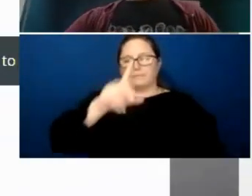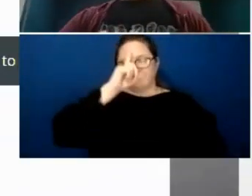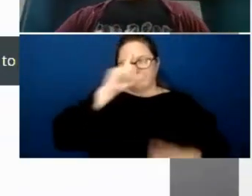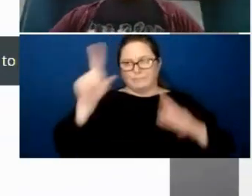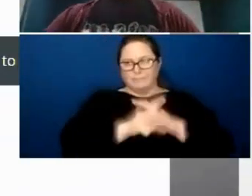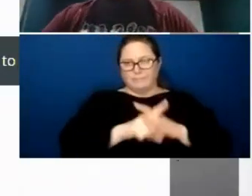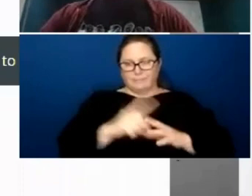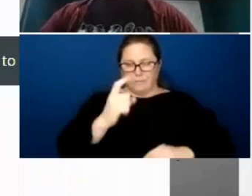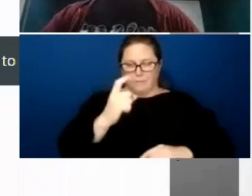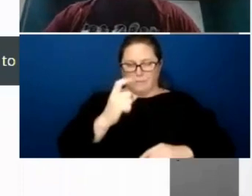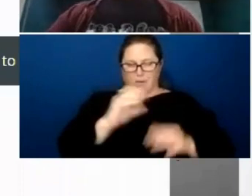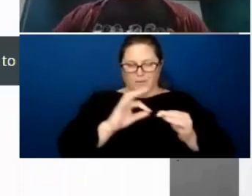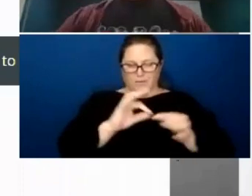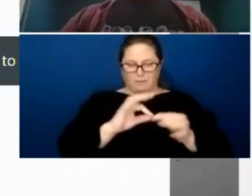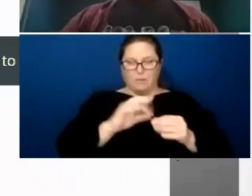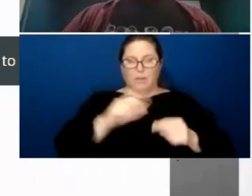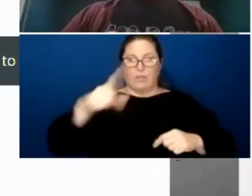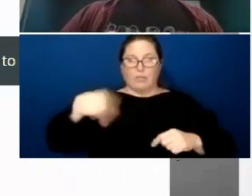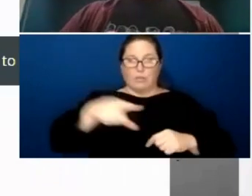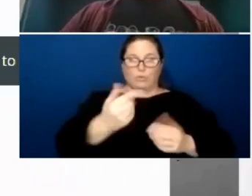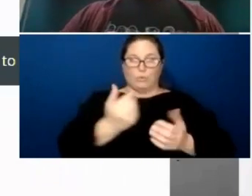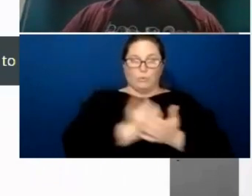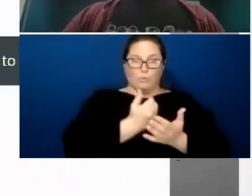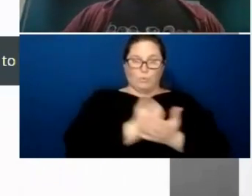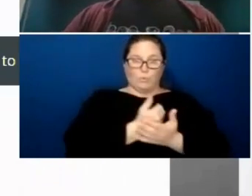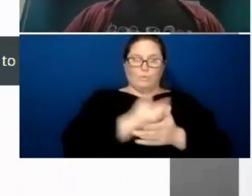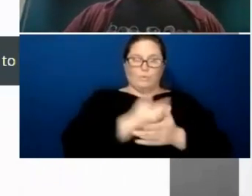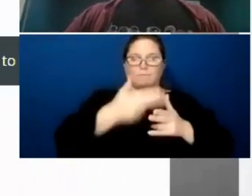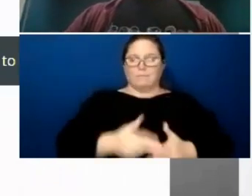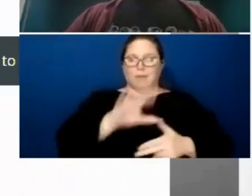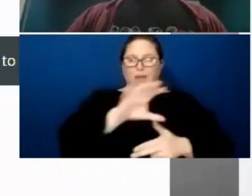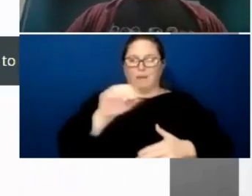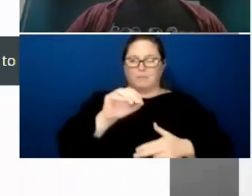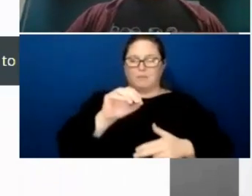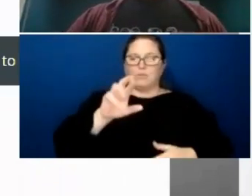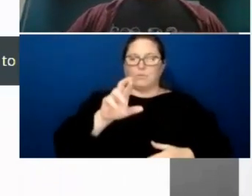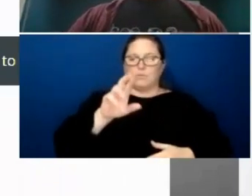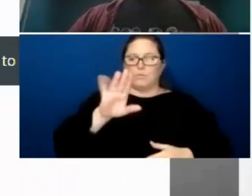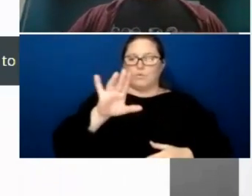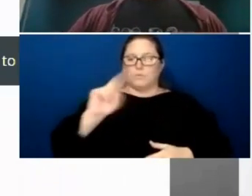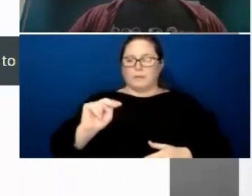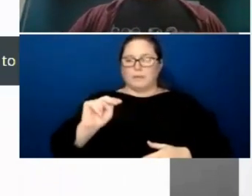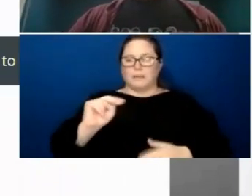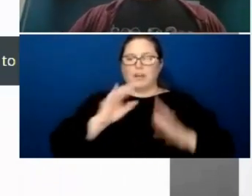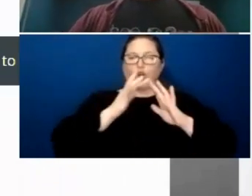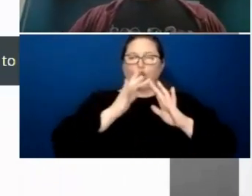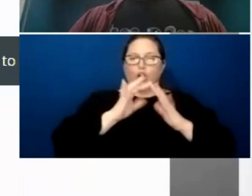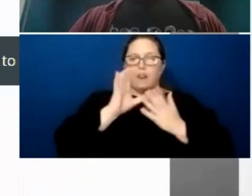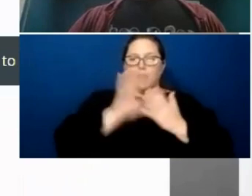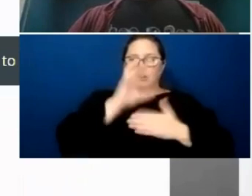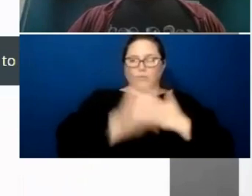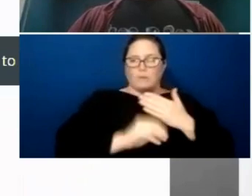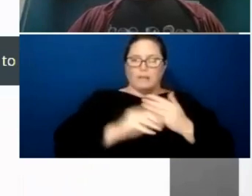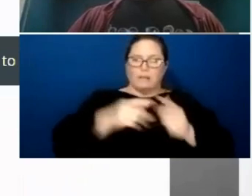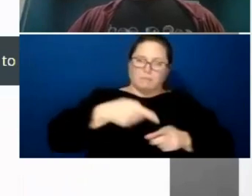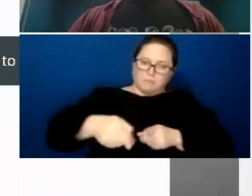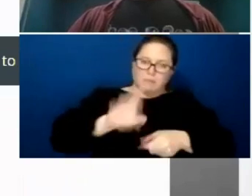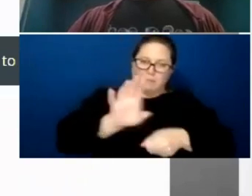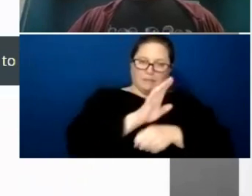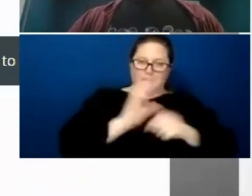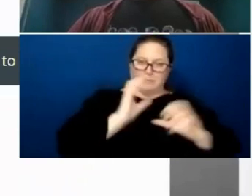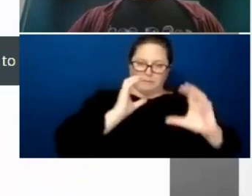Paul in. So for those who are new to us, again, we're the Rubin Company. We provide online curriculum for business communication. Our curriculum is